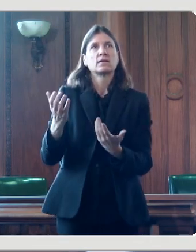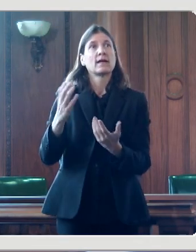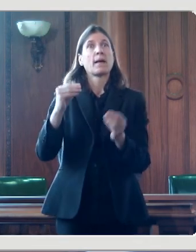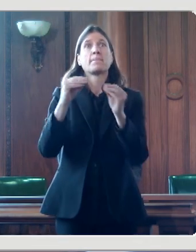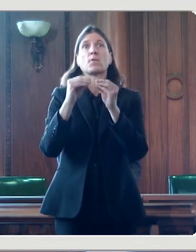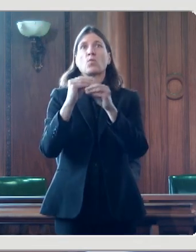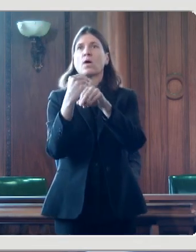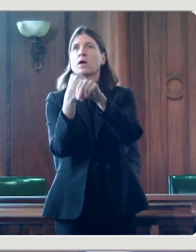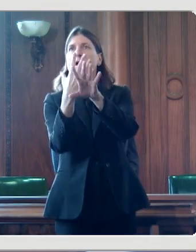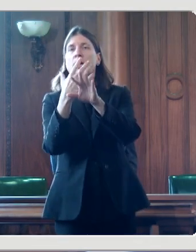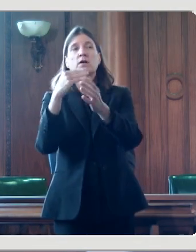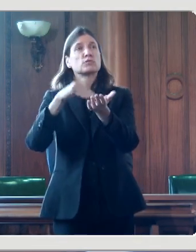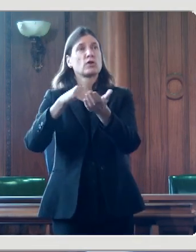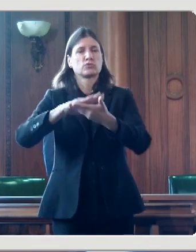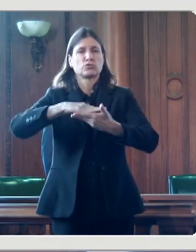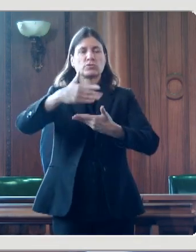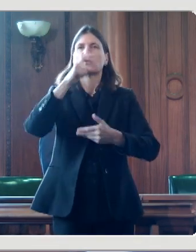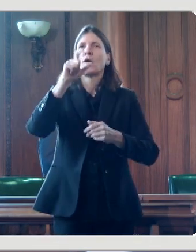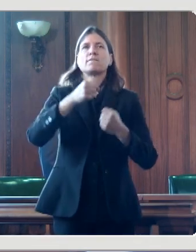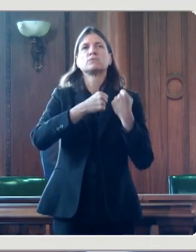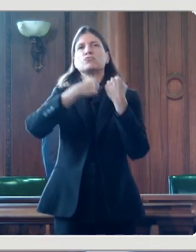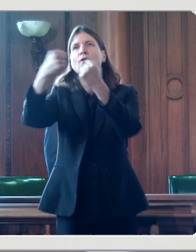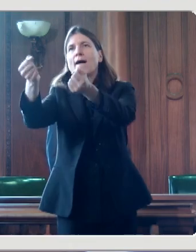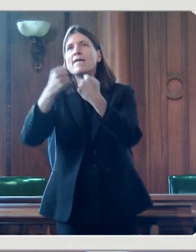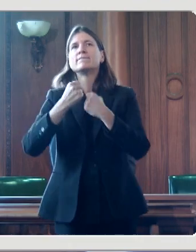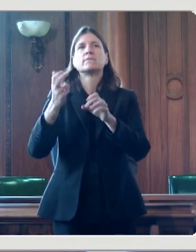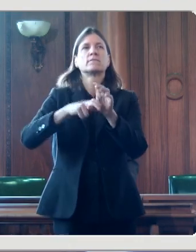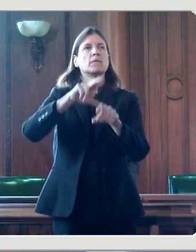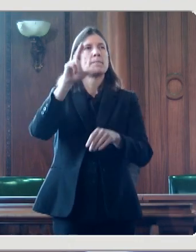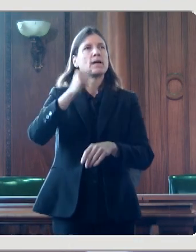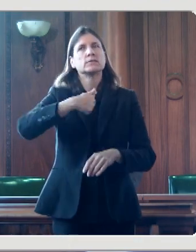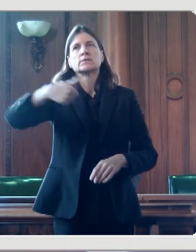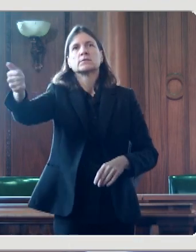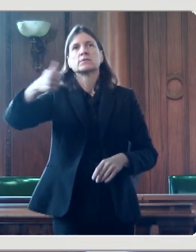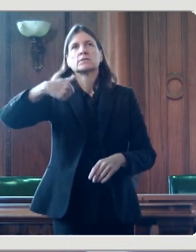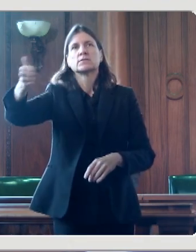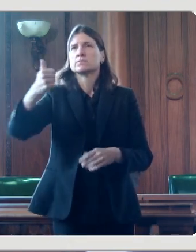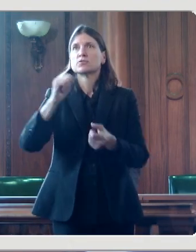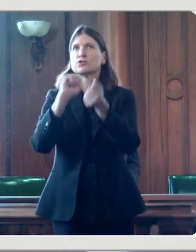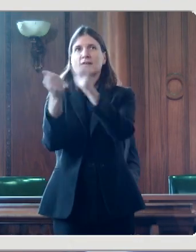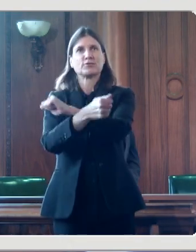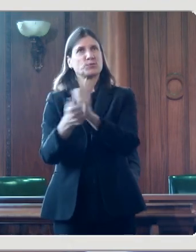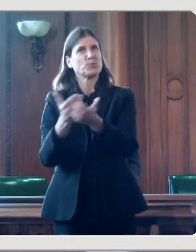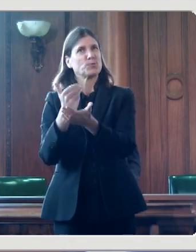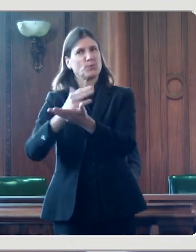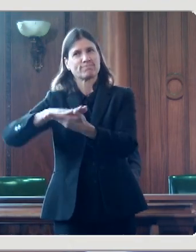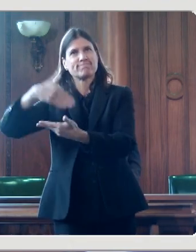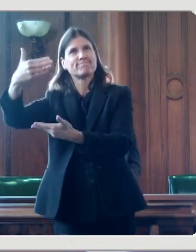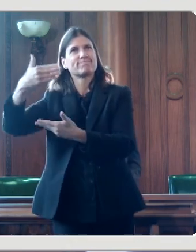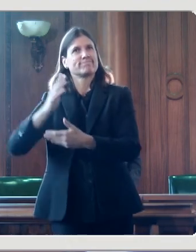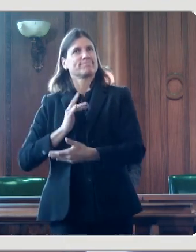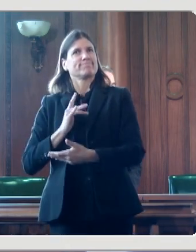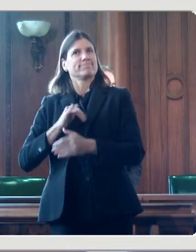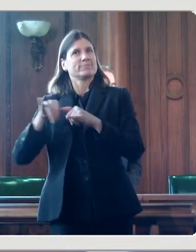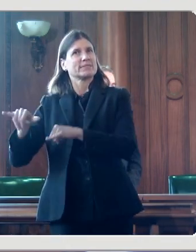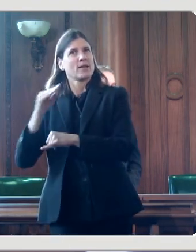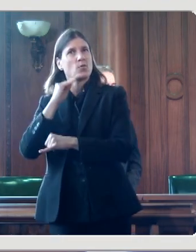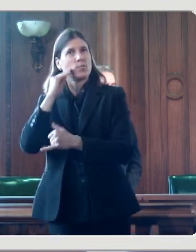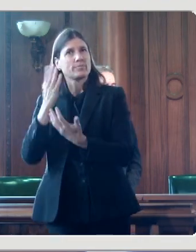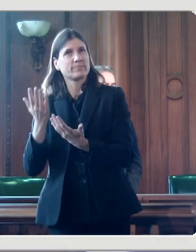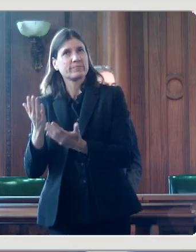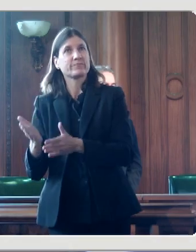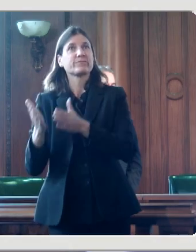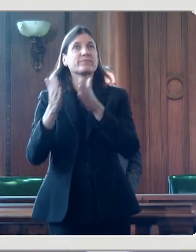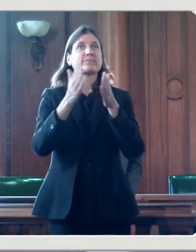billing. We've established relationships with our regional hospital colleagues across state lines and here in our own